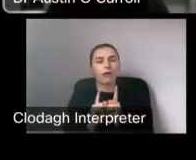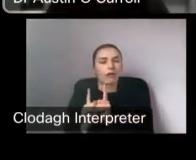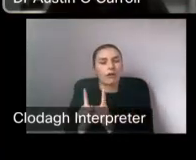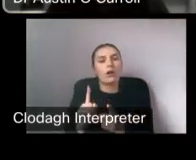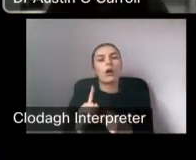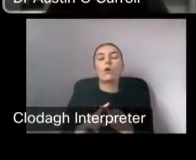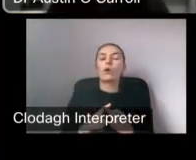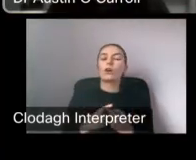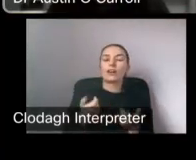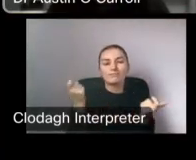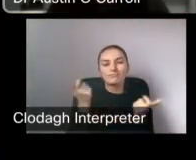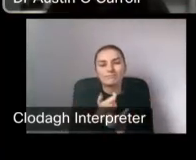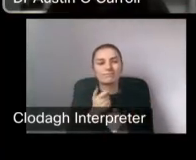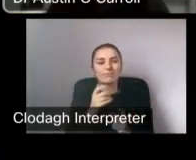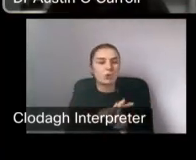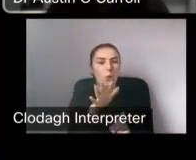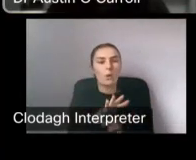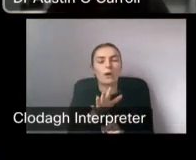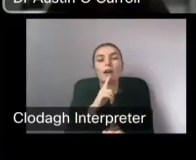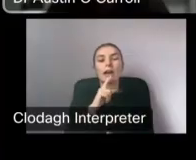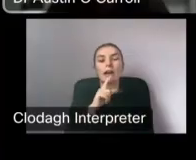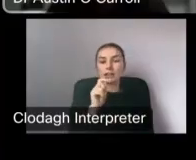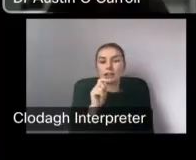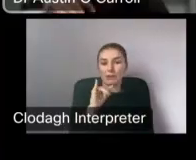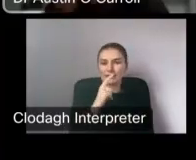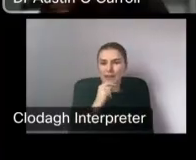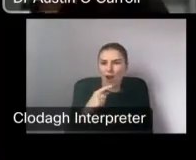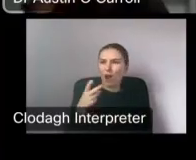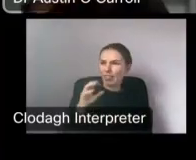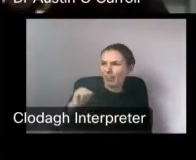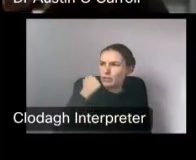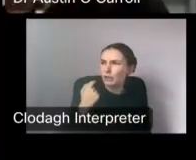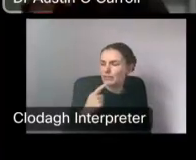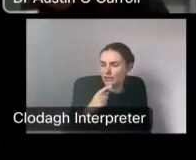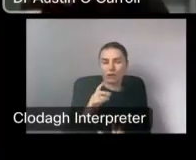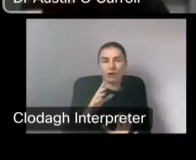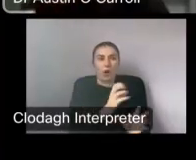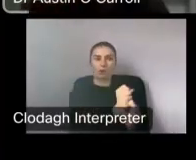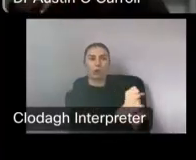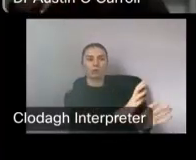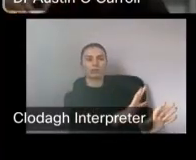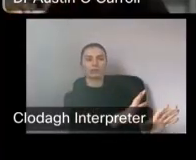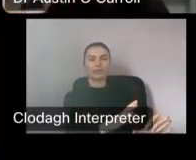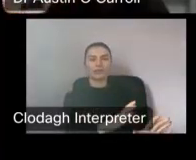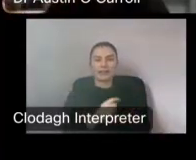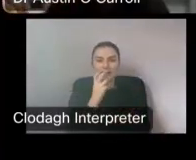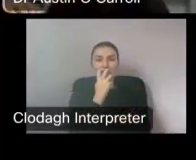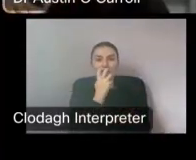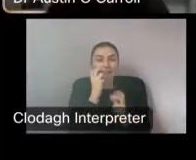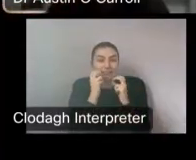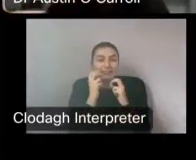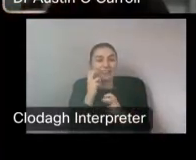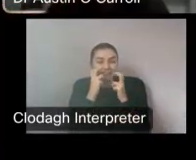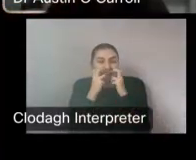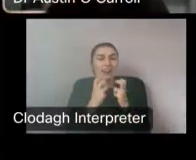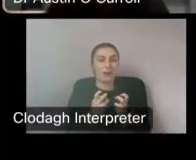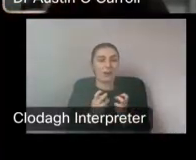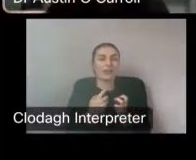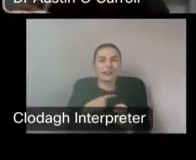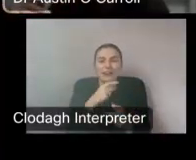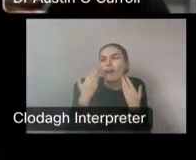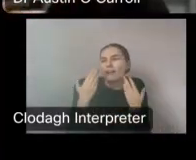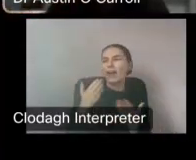cracking a joke. Guy said to Tommy, I'm going to hit you. And Tommy he says, hold on. He takes out his teeth. He says, now you can hit me. And your man